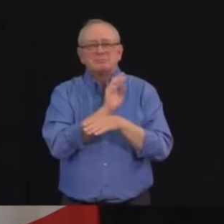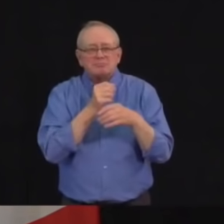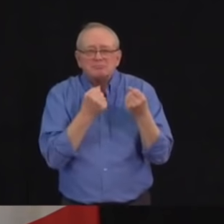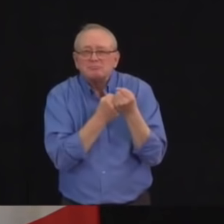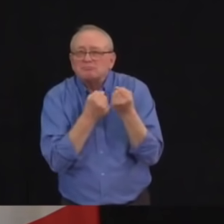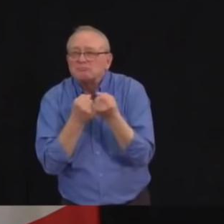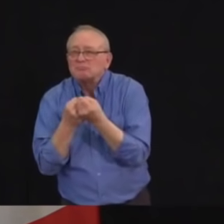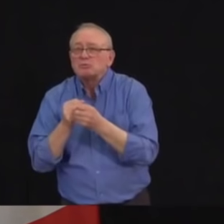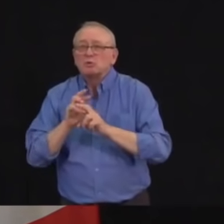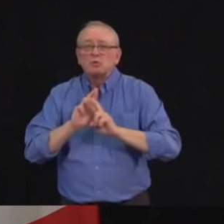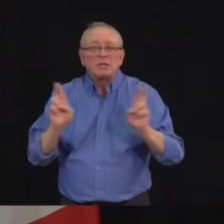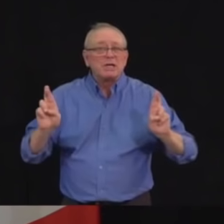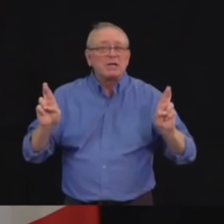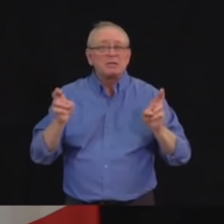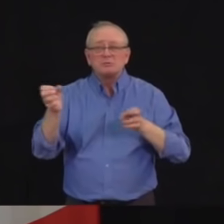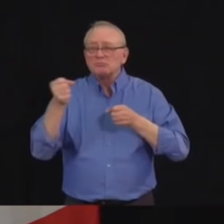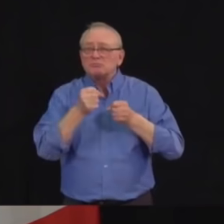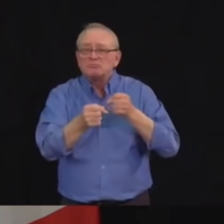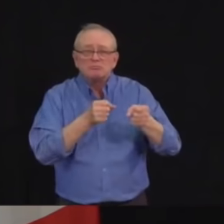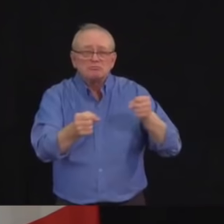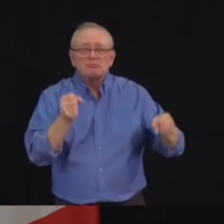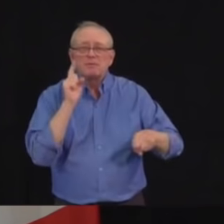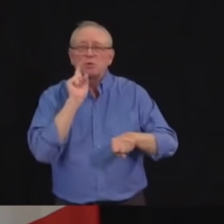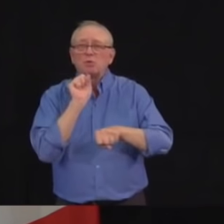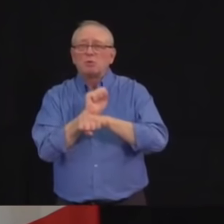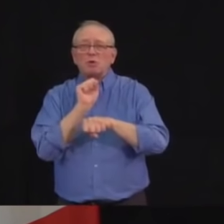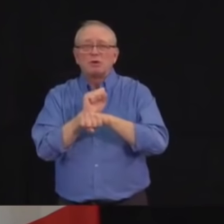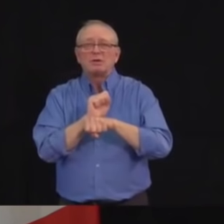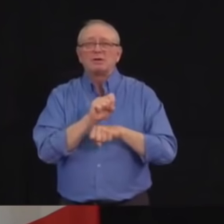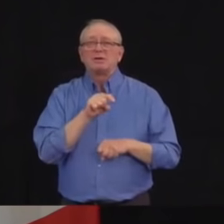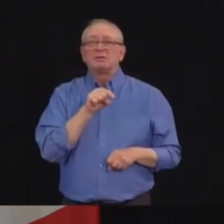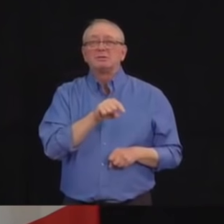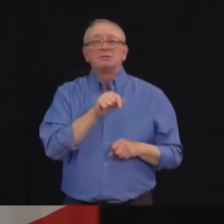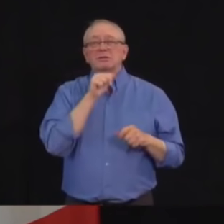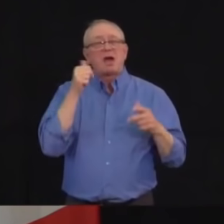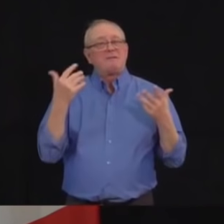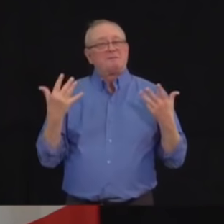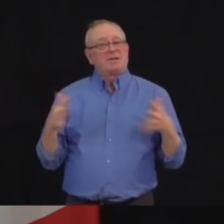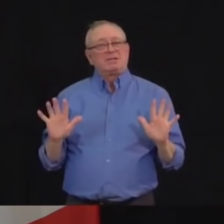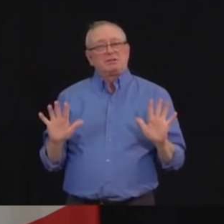days, more must be done, because